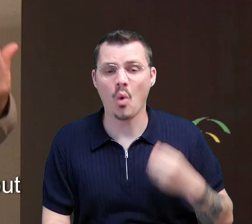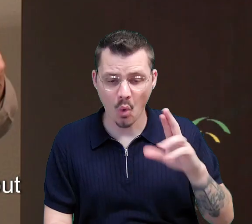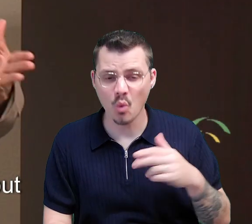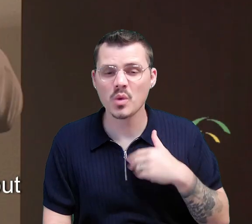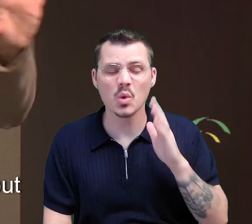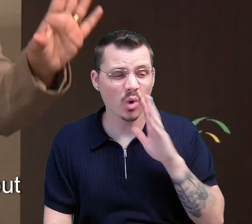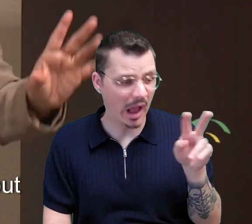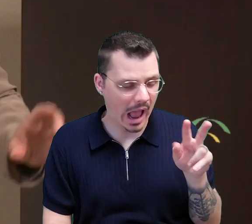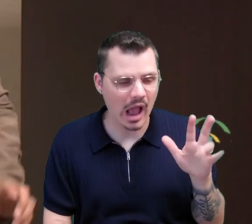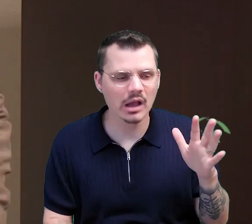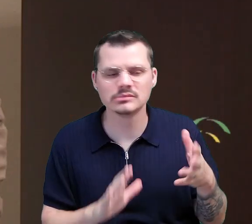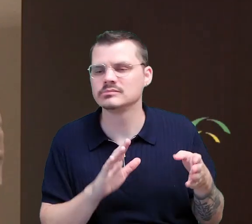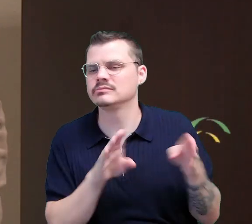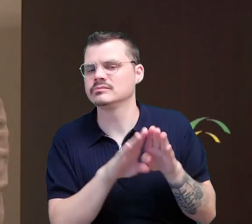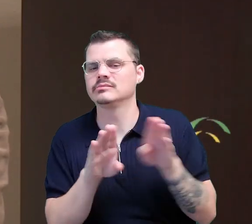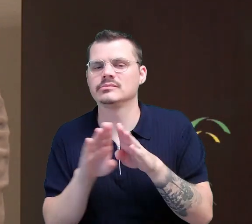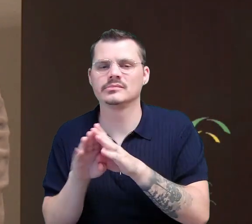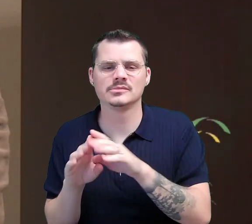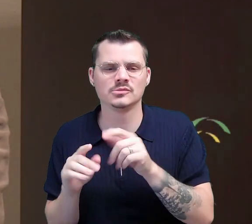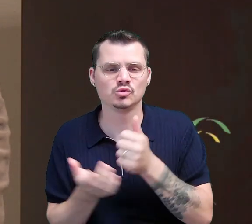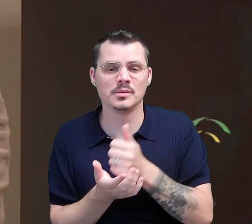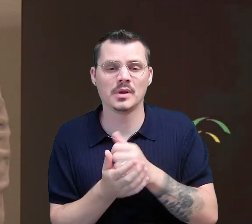Otherwise, we'll prematurely shut out treatment options.